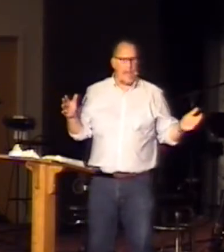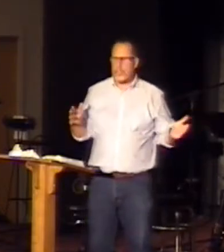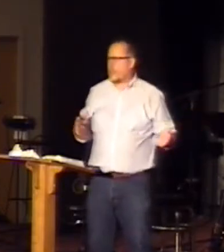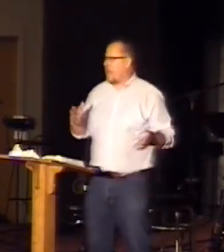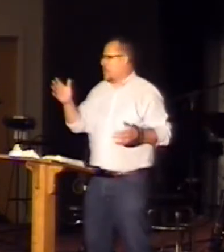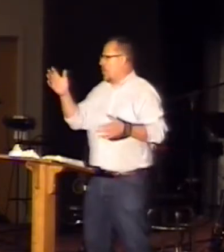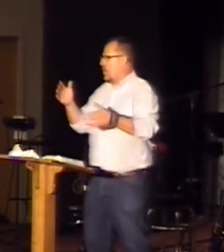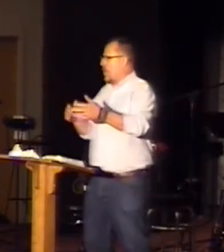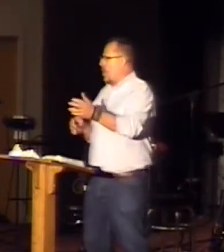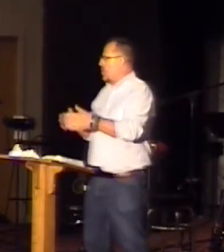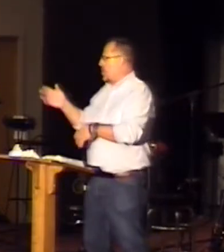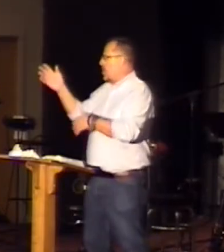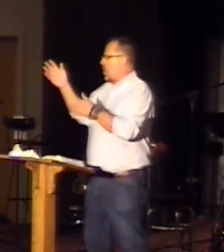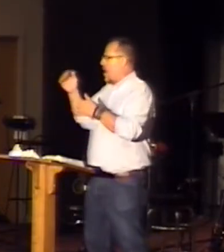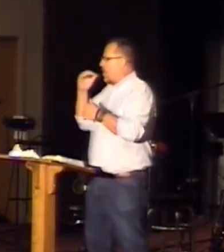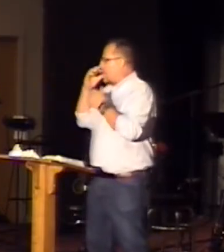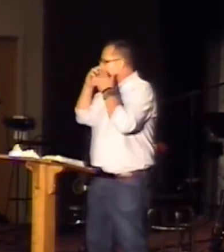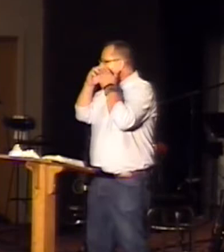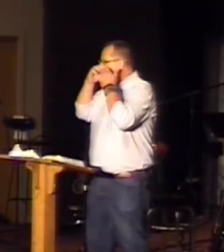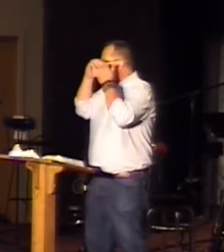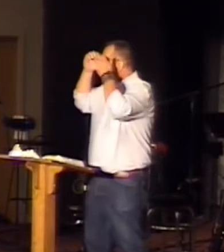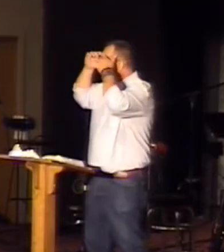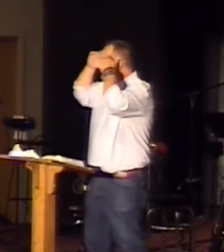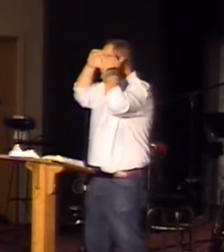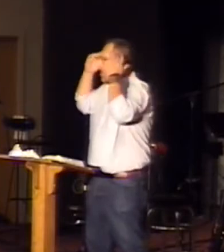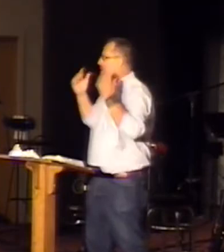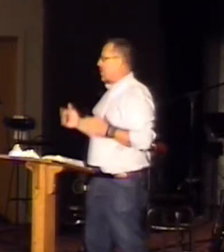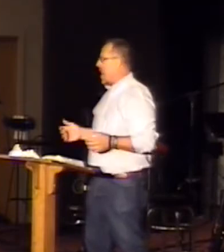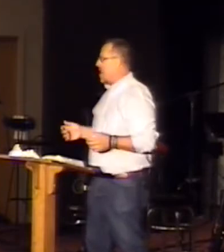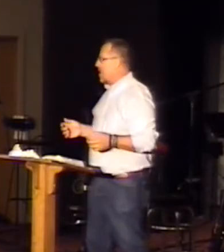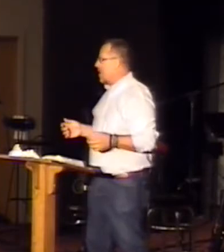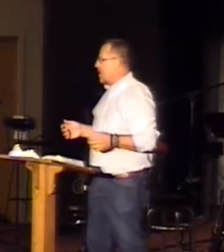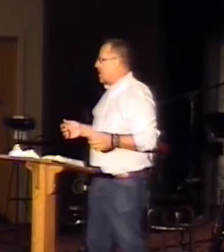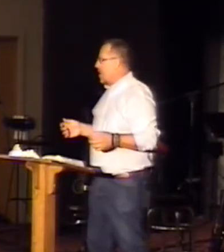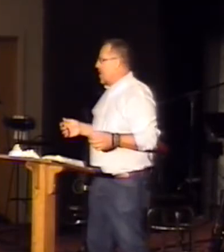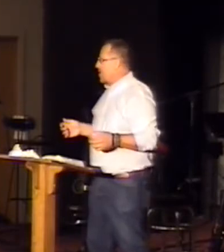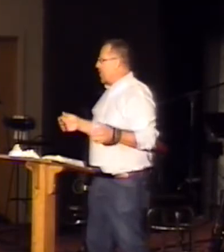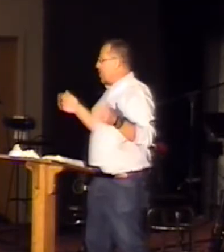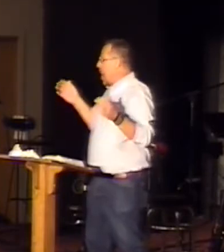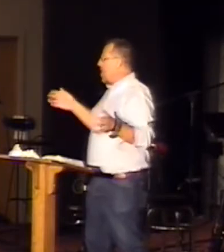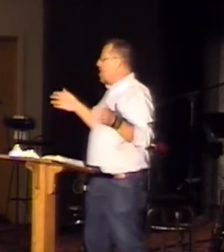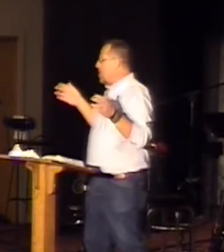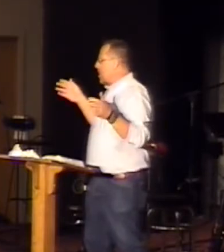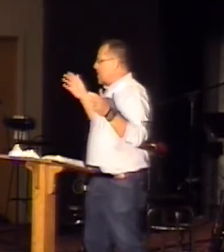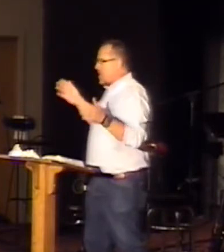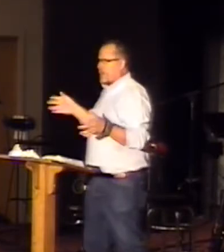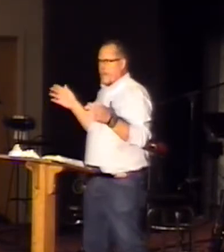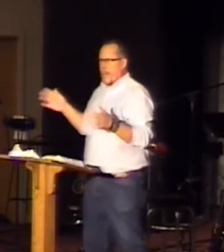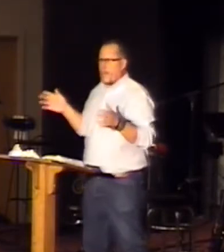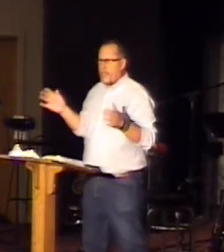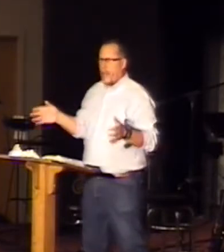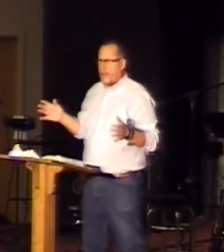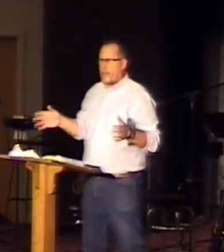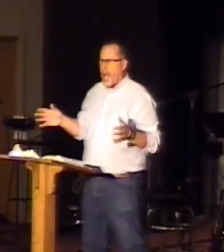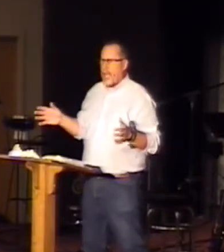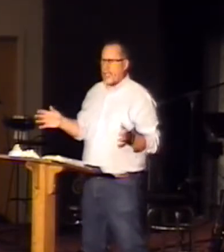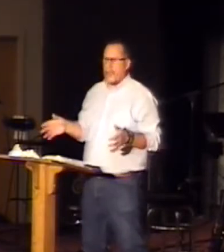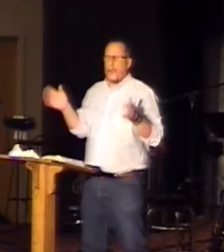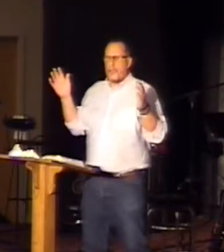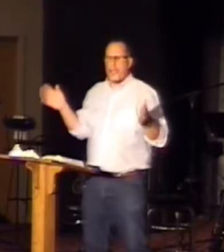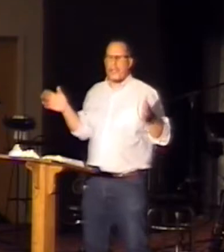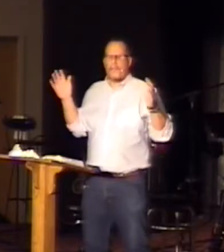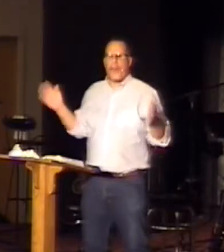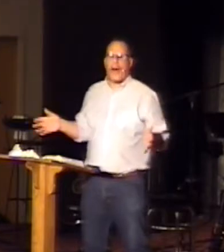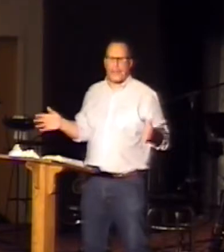the time just going to and fro, doing whatever. They're just existing here on earth, right? But the moment you start to disconnect yourself from God, you